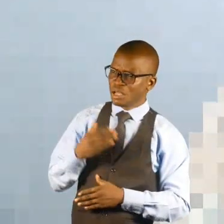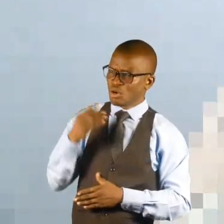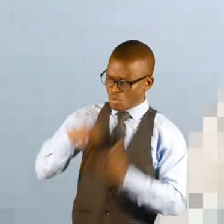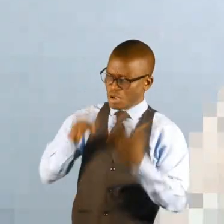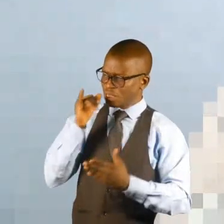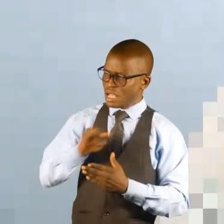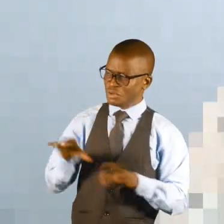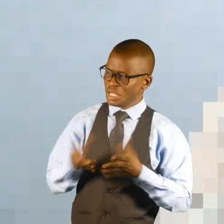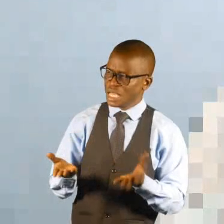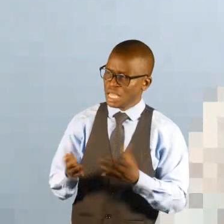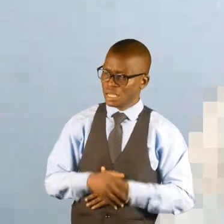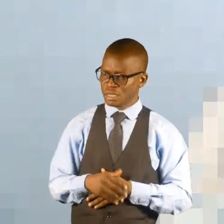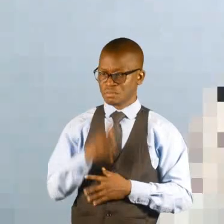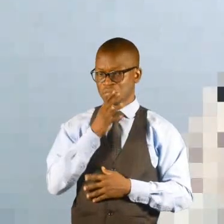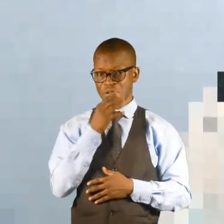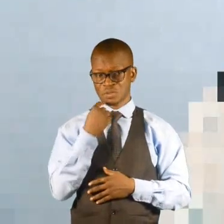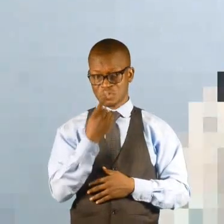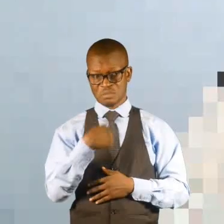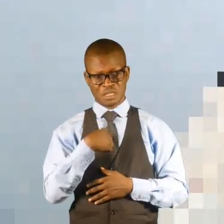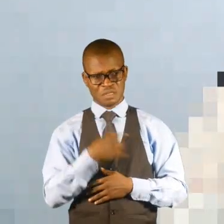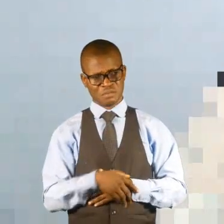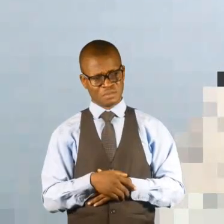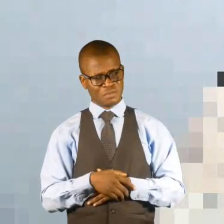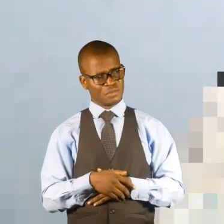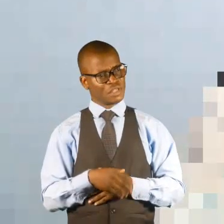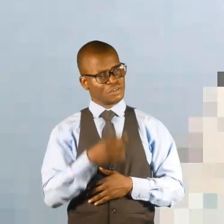woman, what am I doing here? The woman told me that